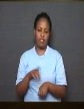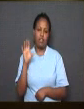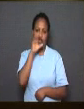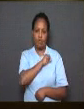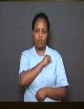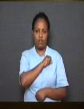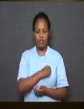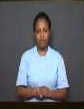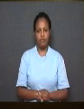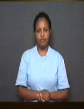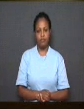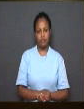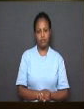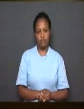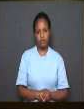Time's up.